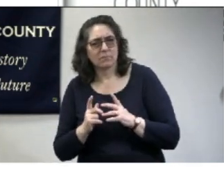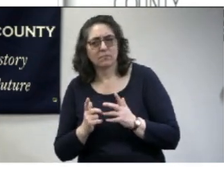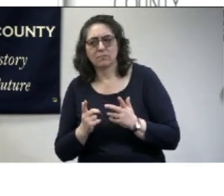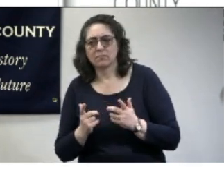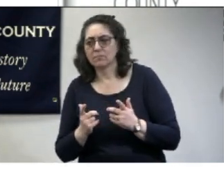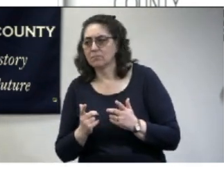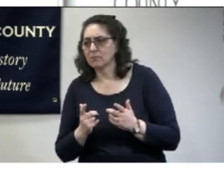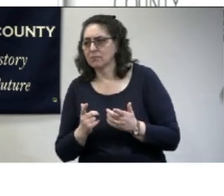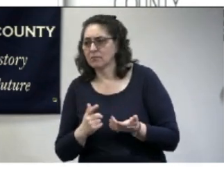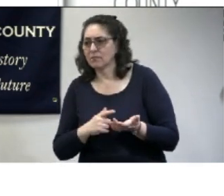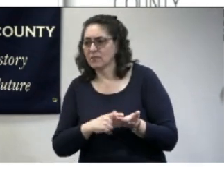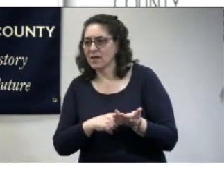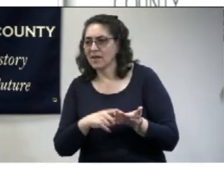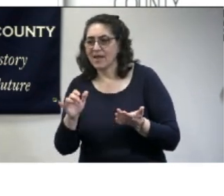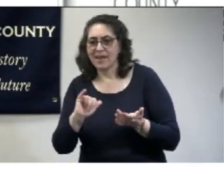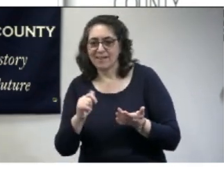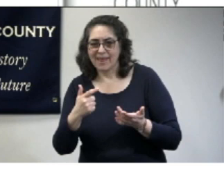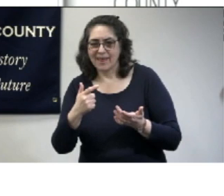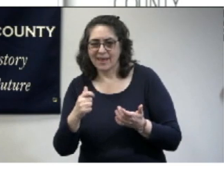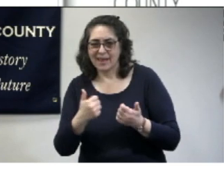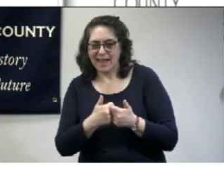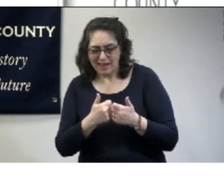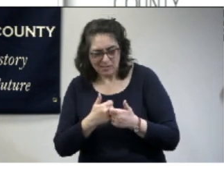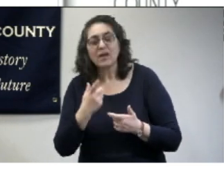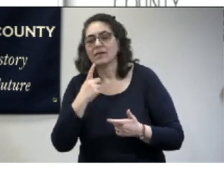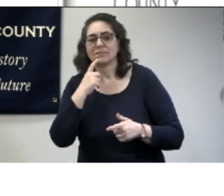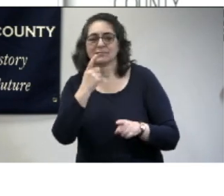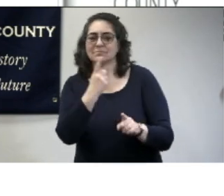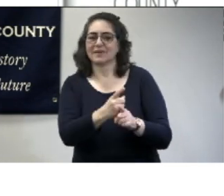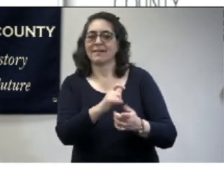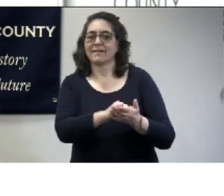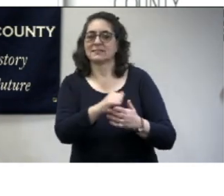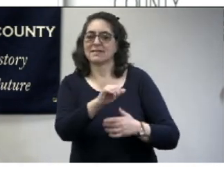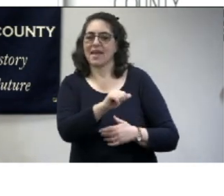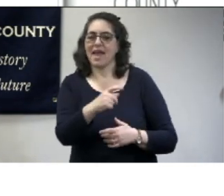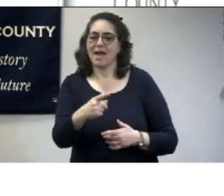Yes, correct. That's the application. So.